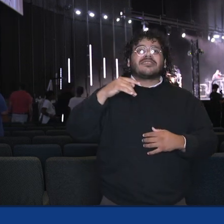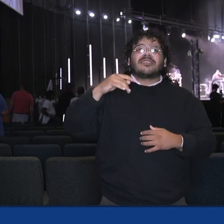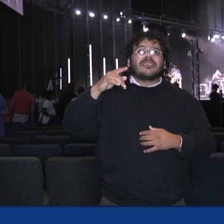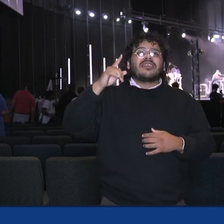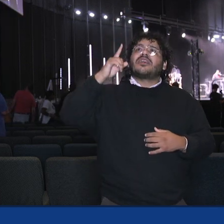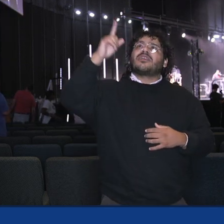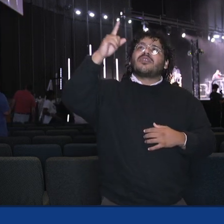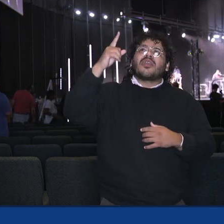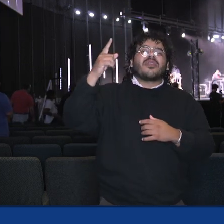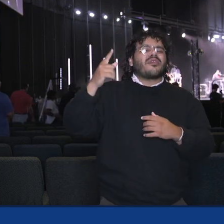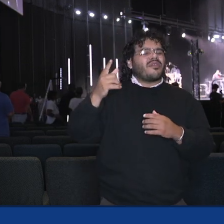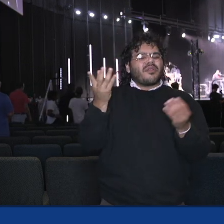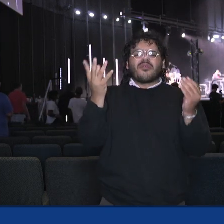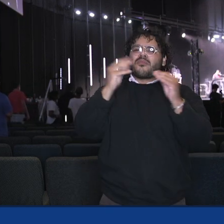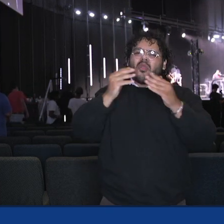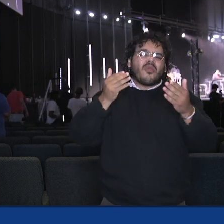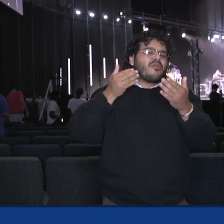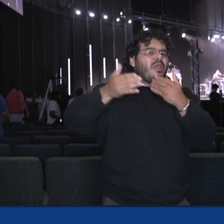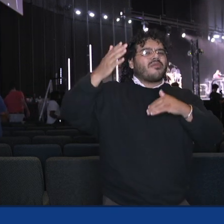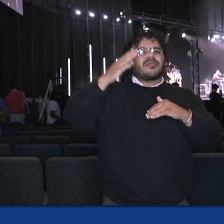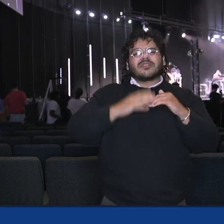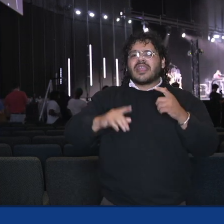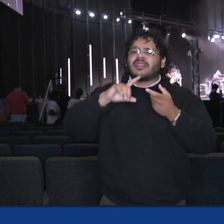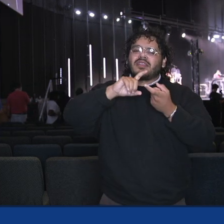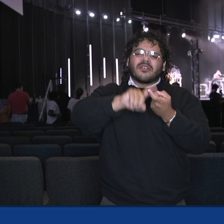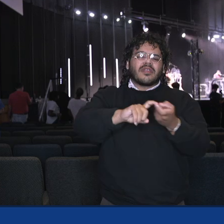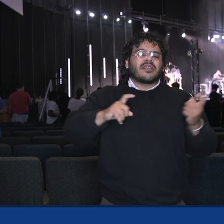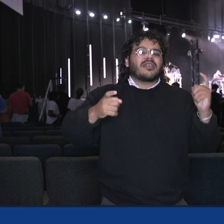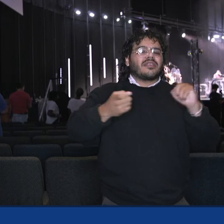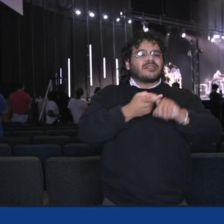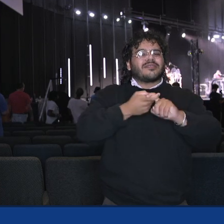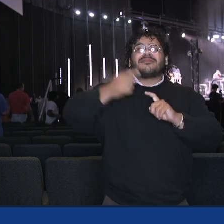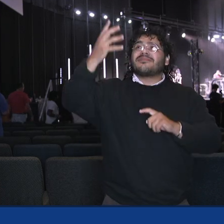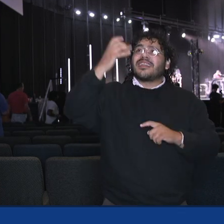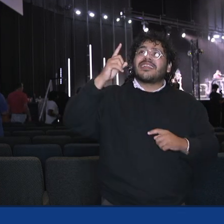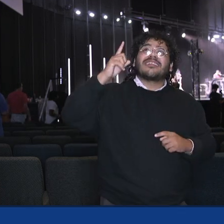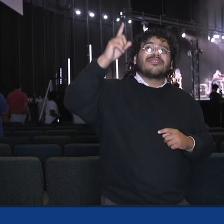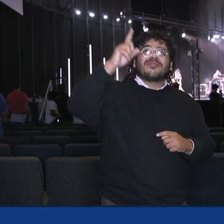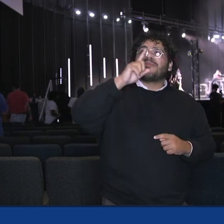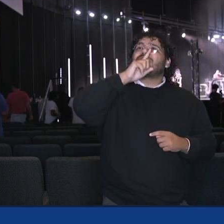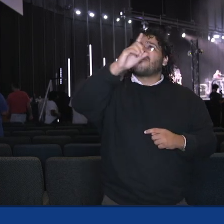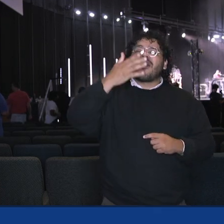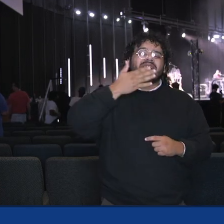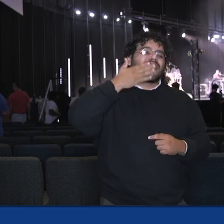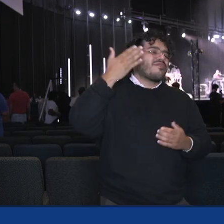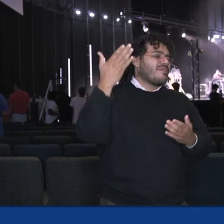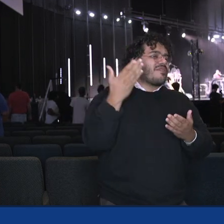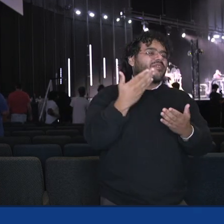you're closer than a friend, 'cause you are